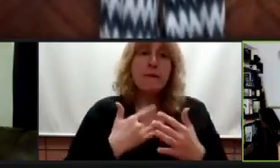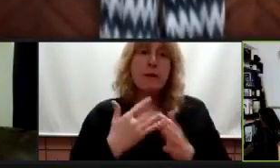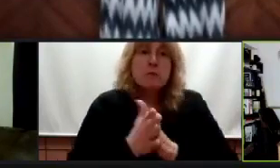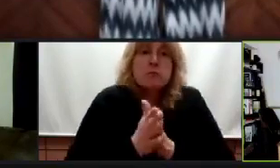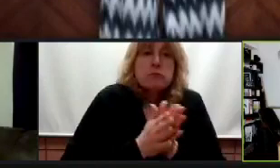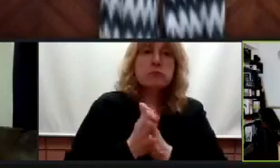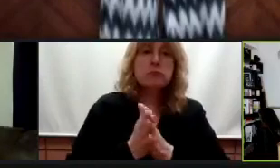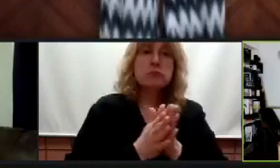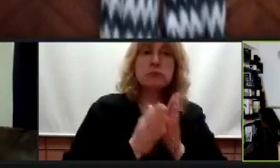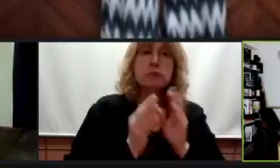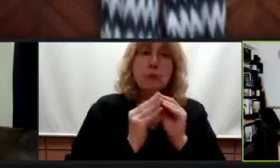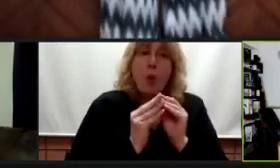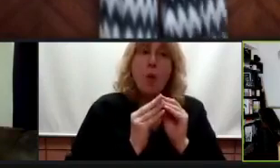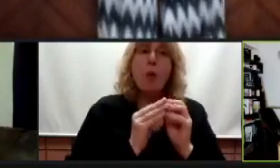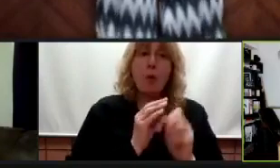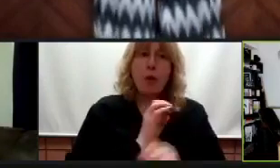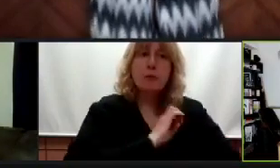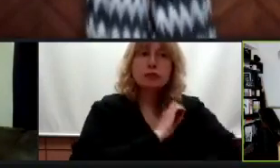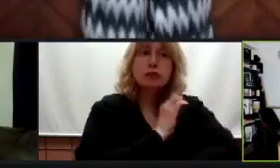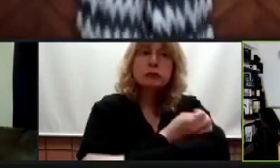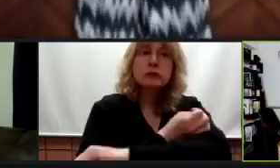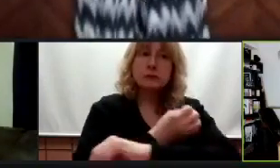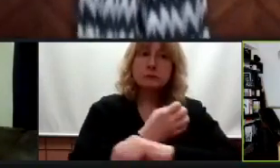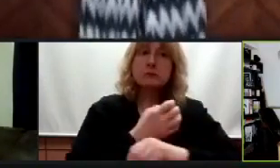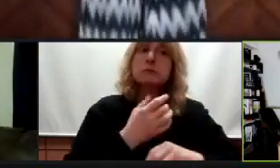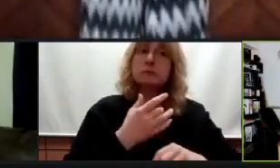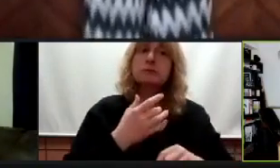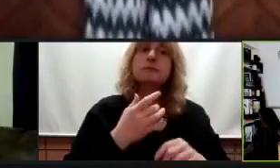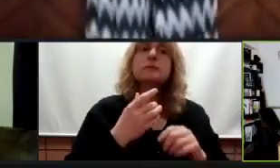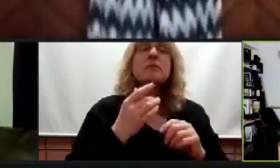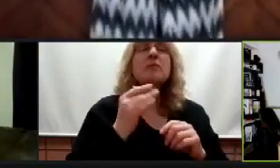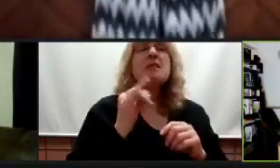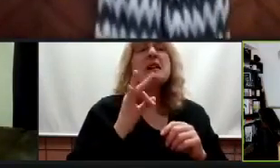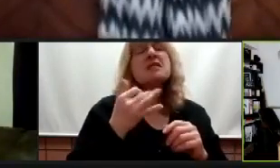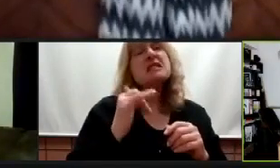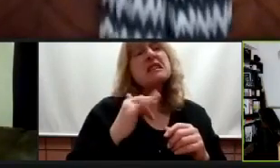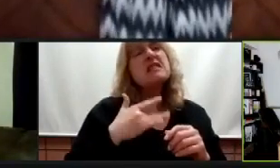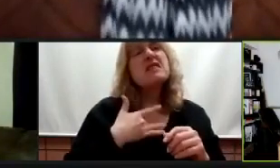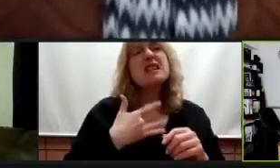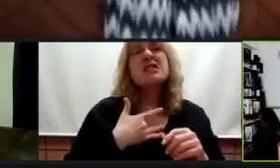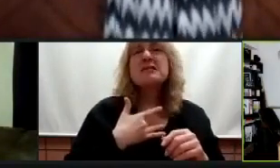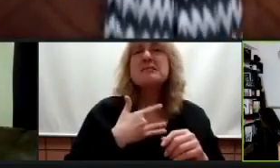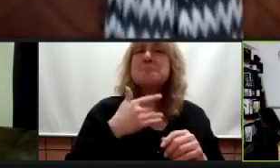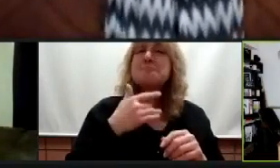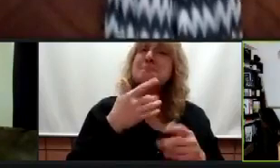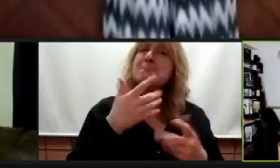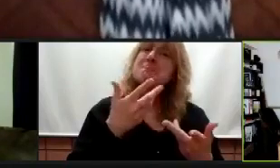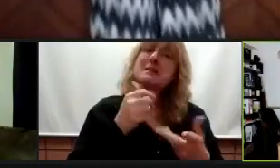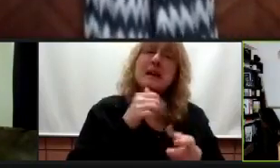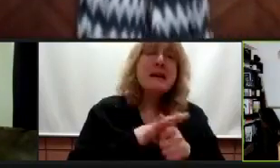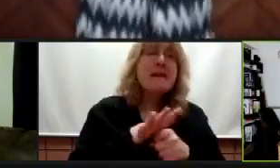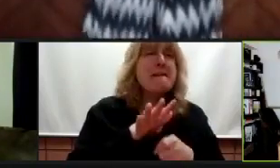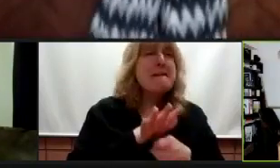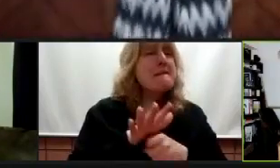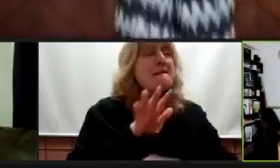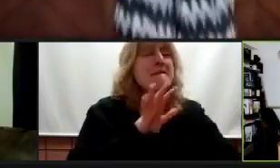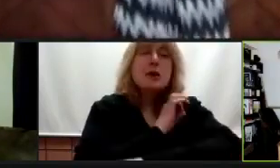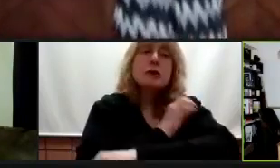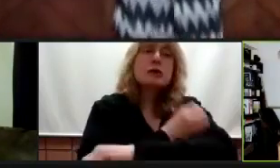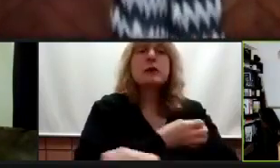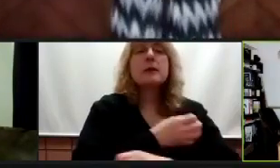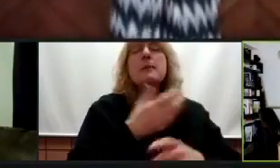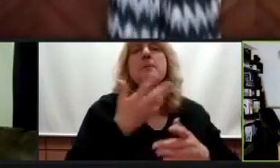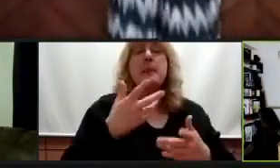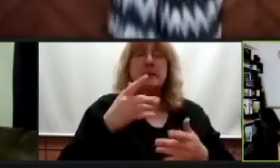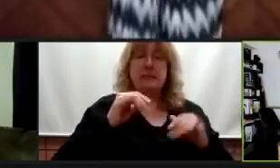change? From here, sometimes if you are still feeling kind of low energy, you may want to just literally shake it off. So right where you